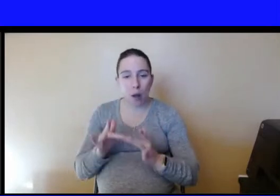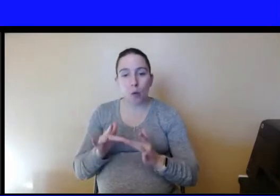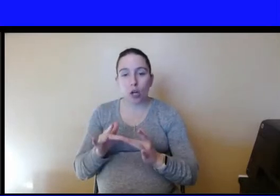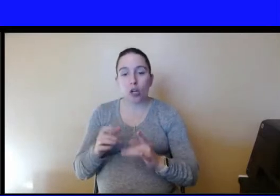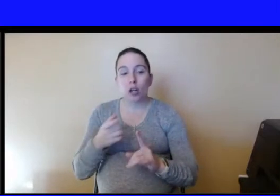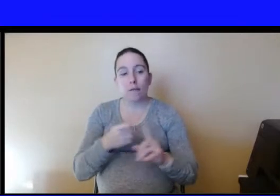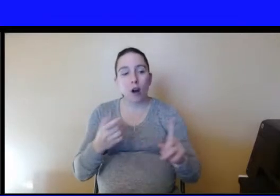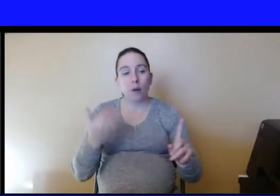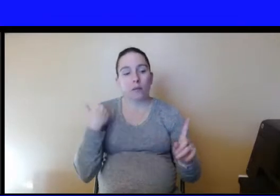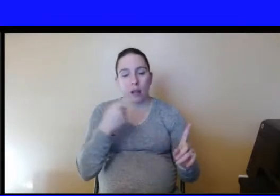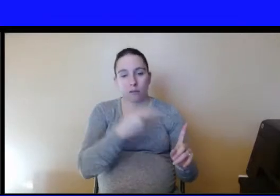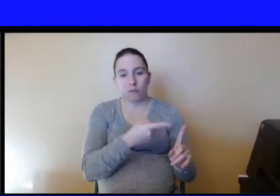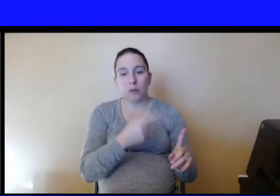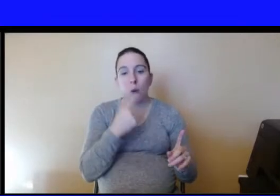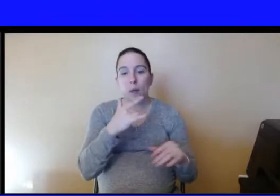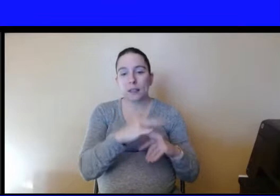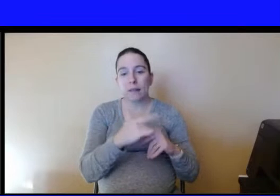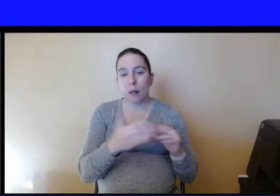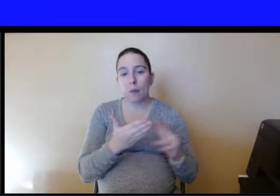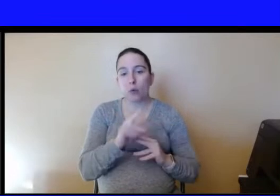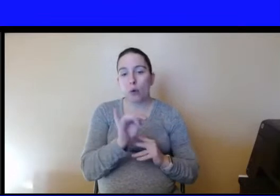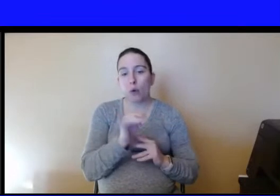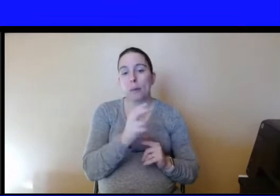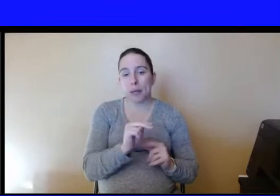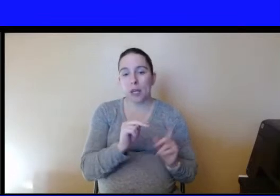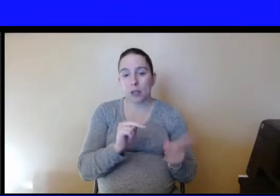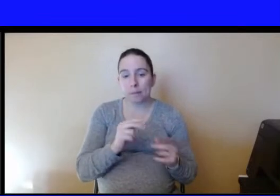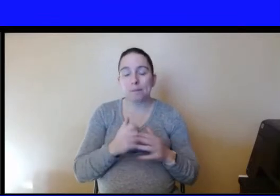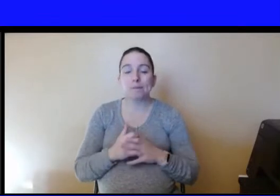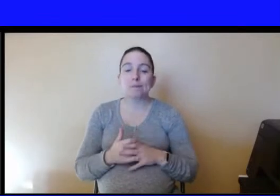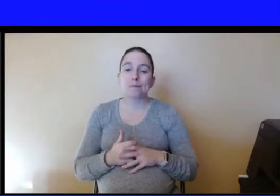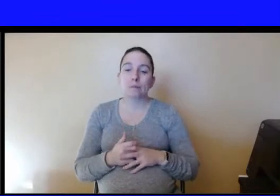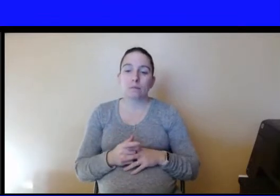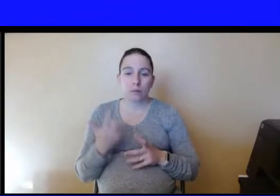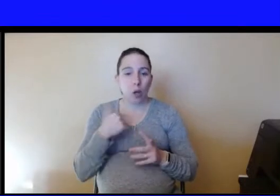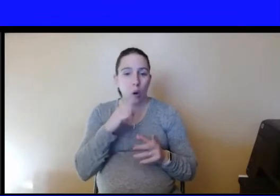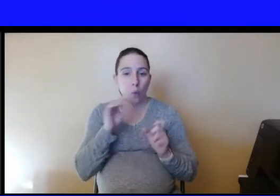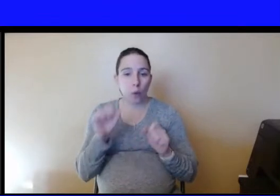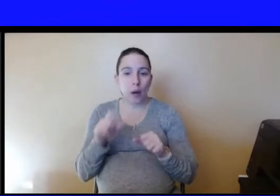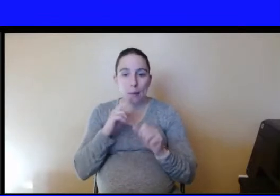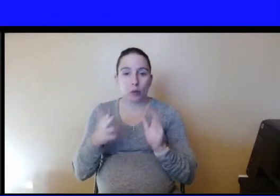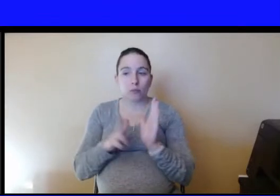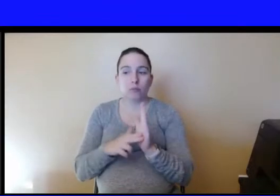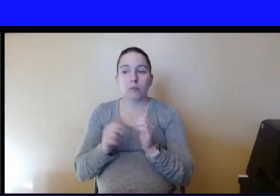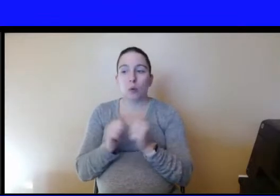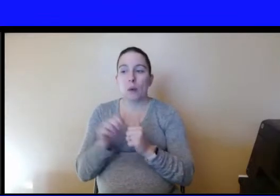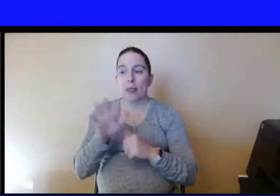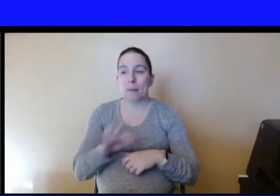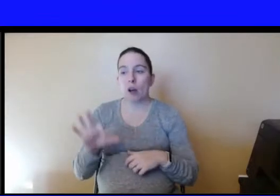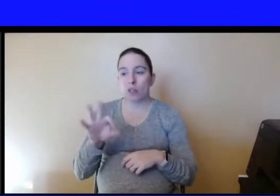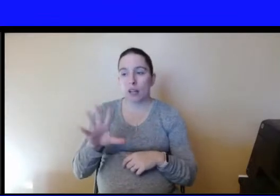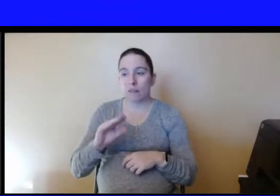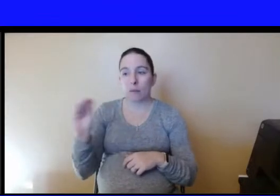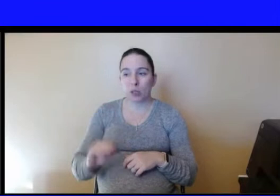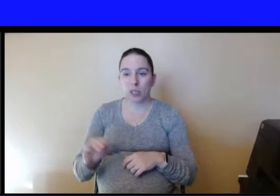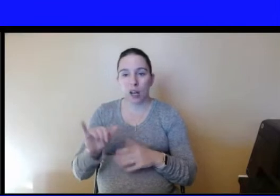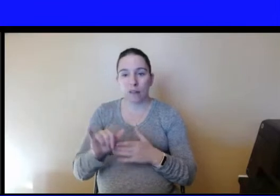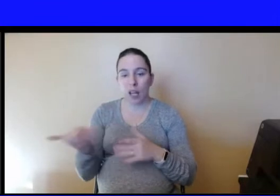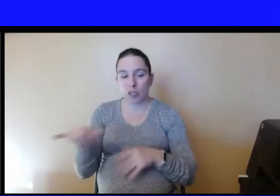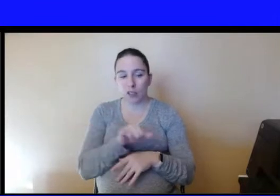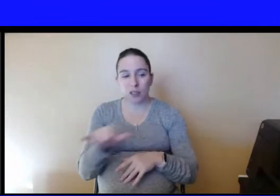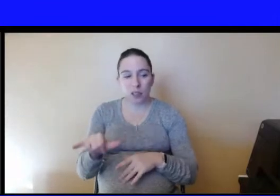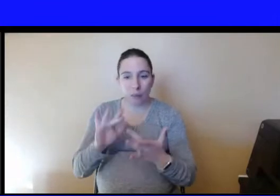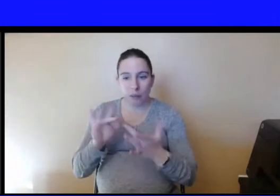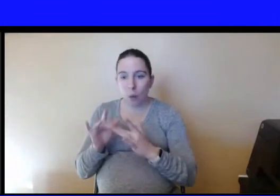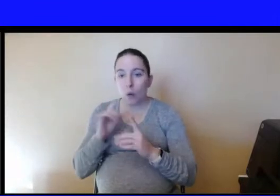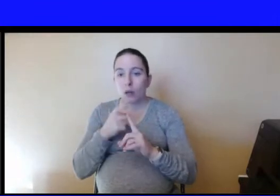months, and they will either complete their treatment in that period of time, and if they need ongoing treatment, our care management